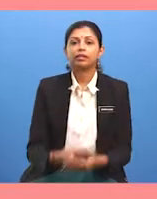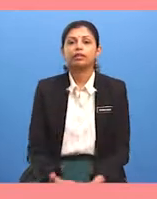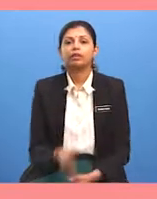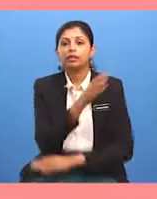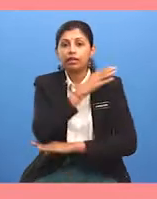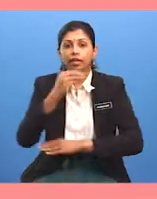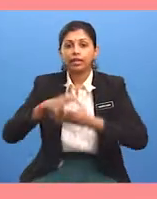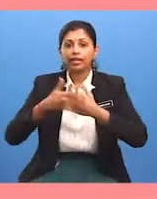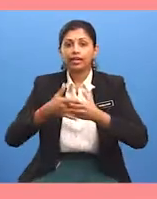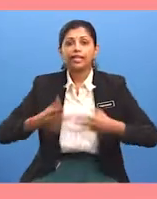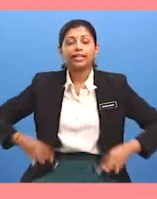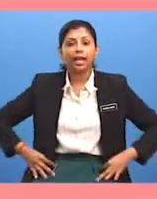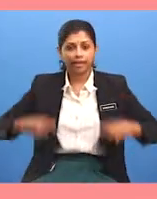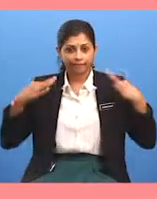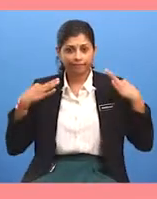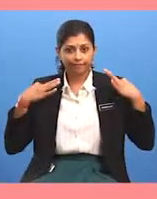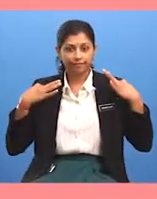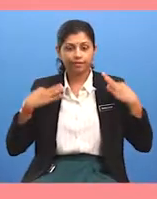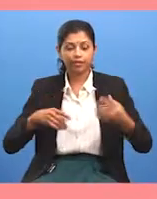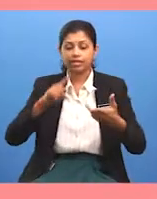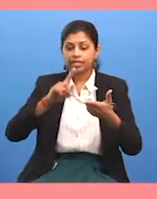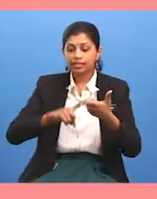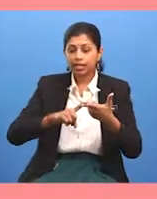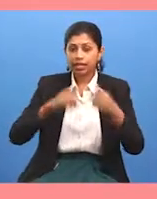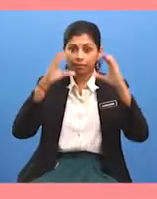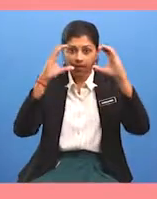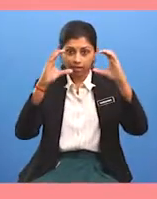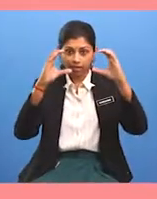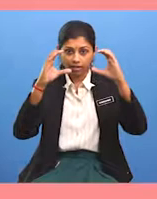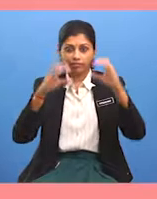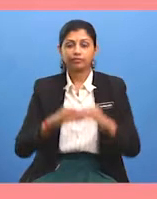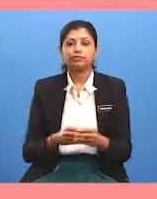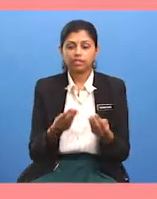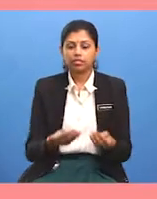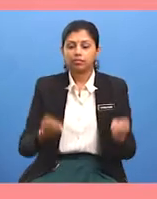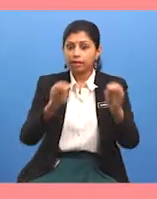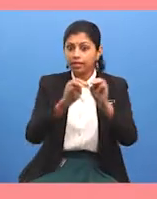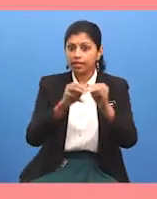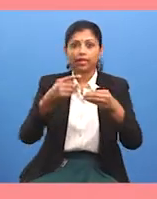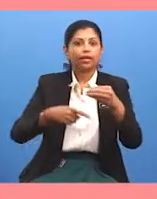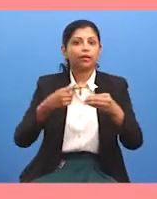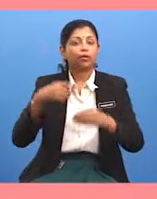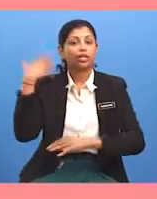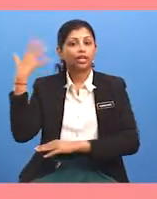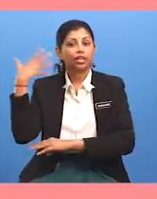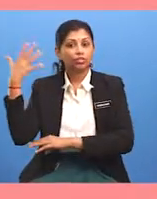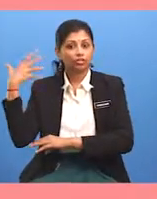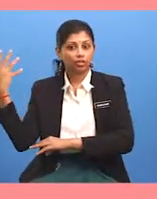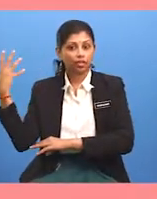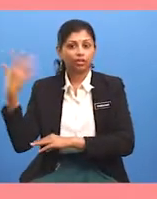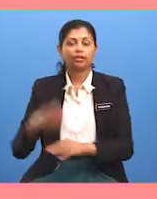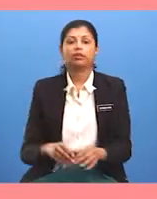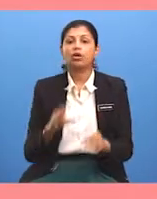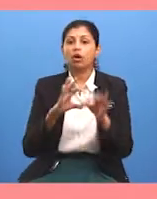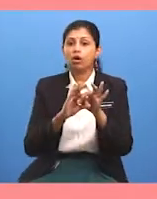and early life. The second paragraph is mainly about the history of the